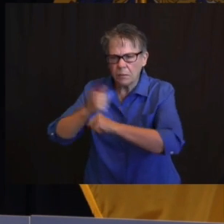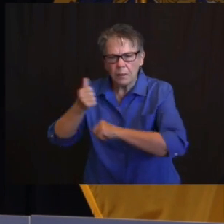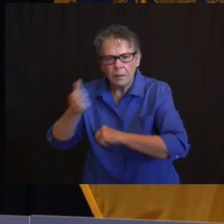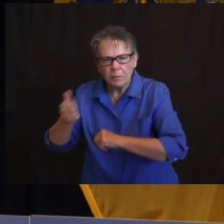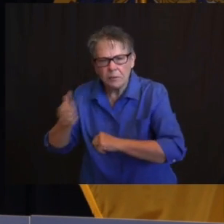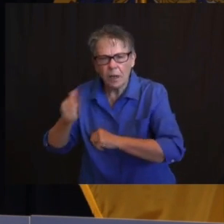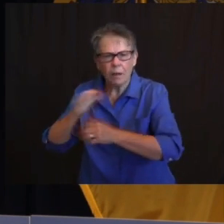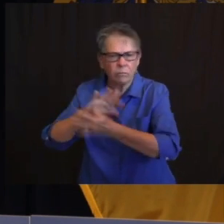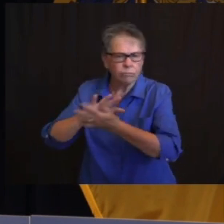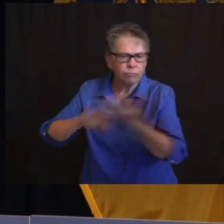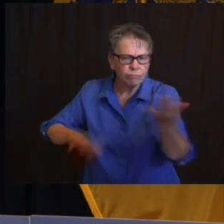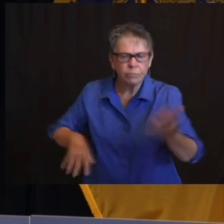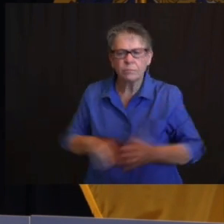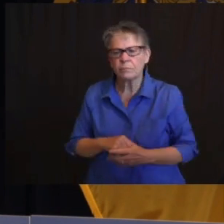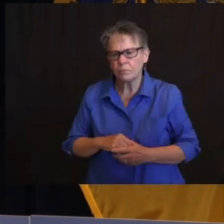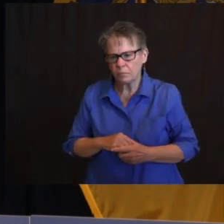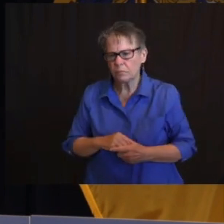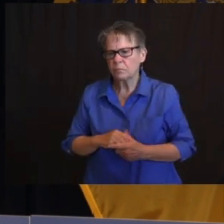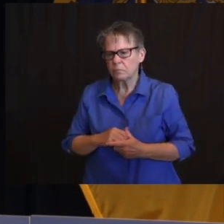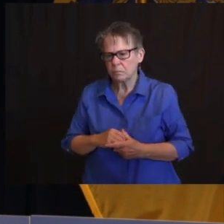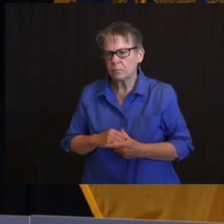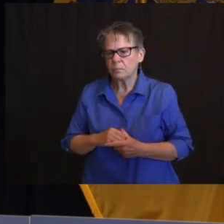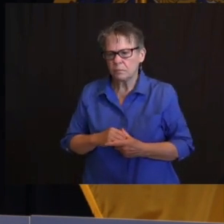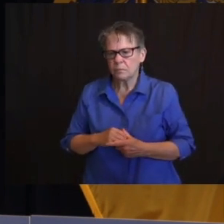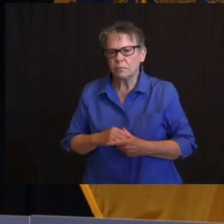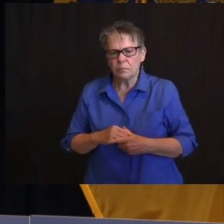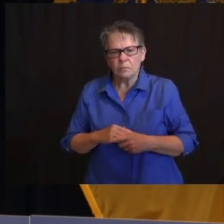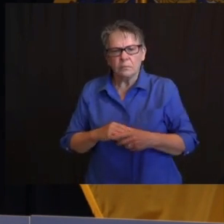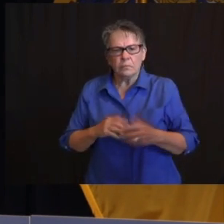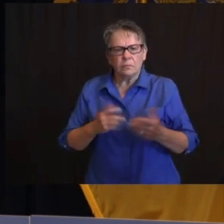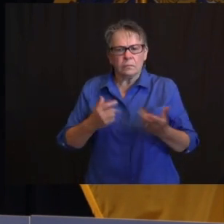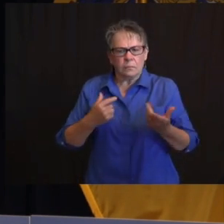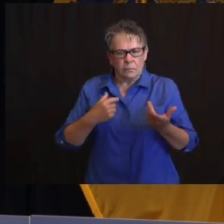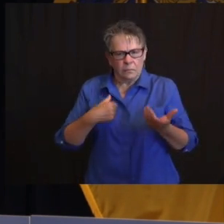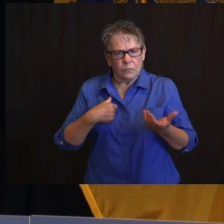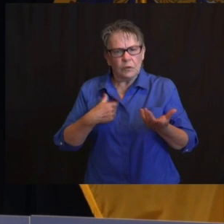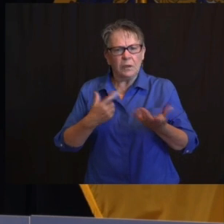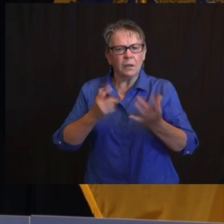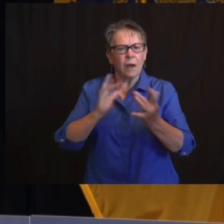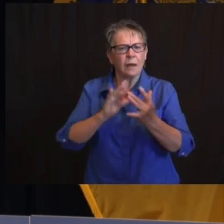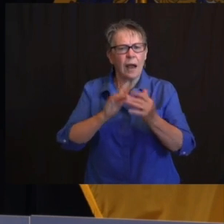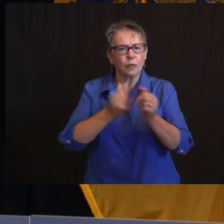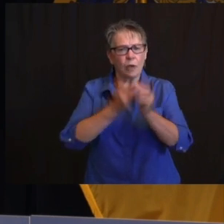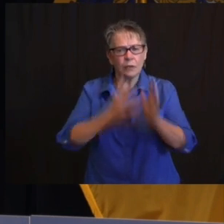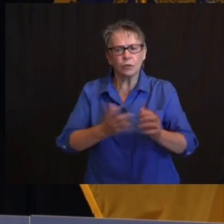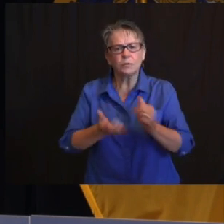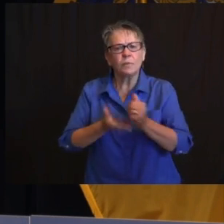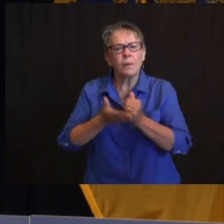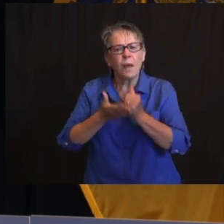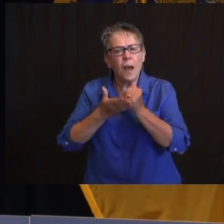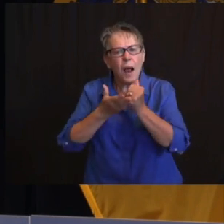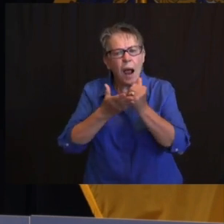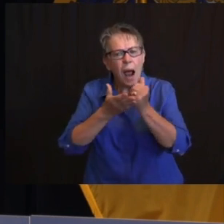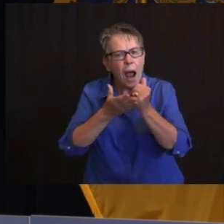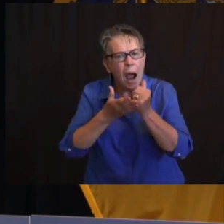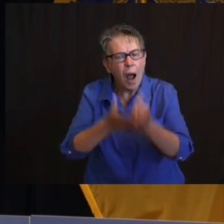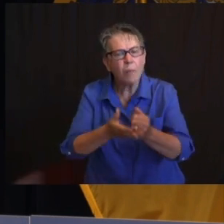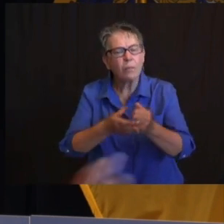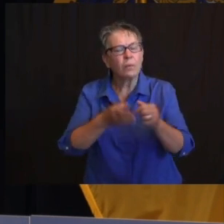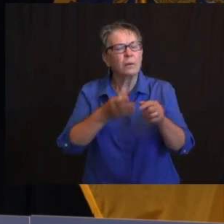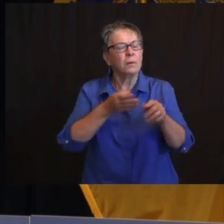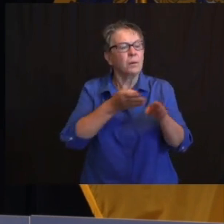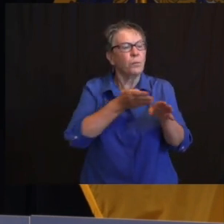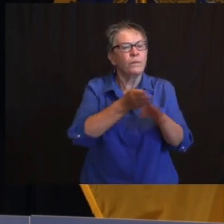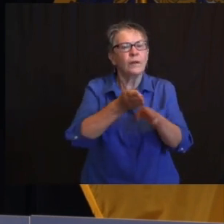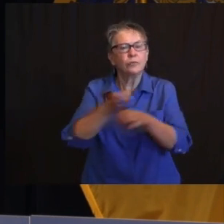that our health professionals can do their jobs effectively. We work as a team. The better I do my job, the better